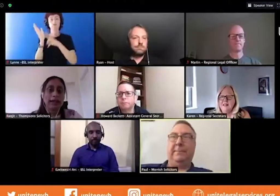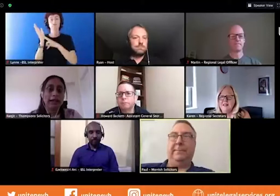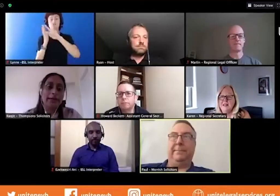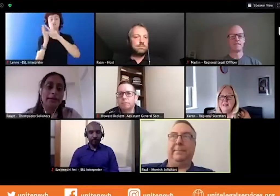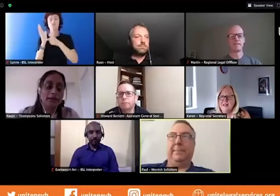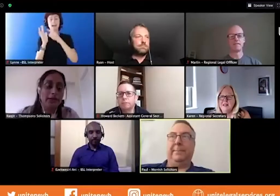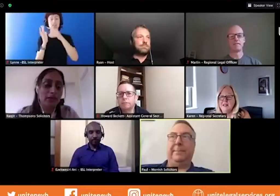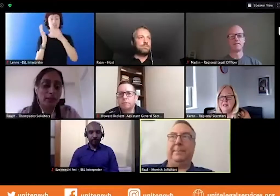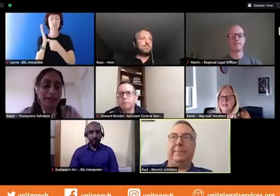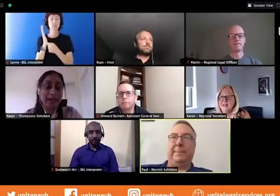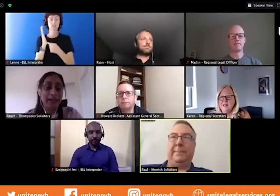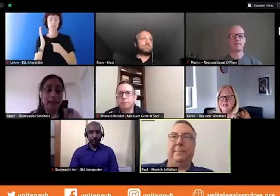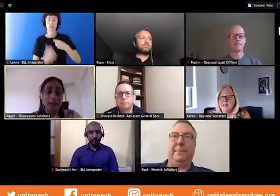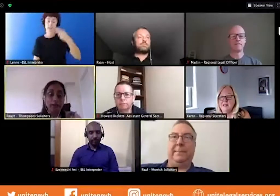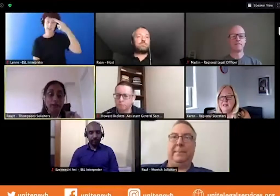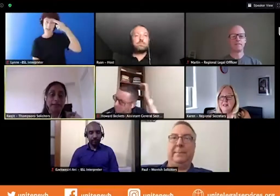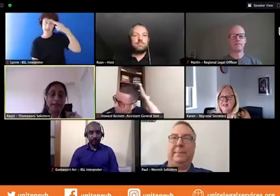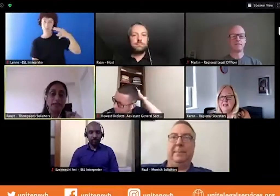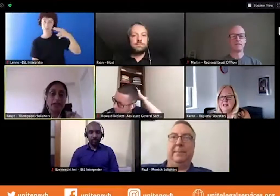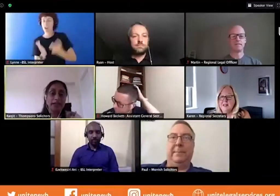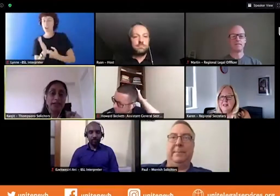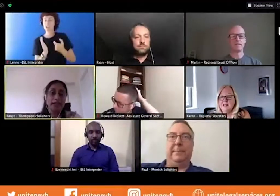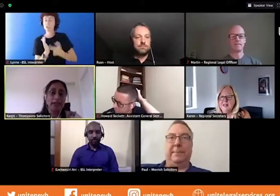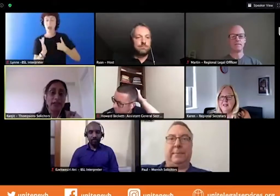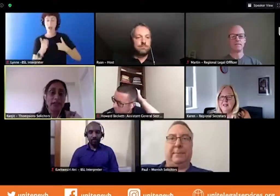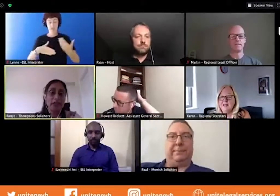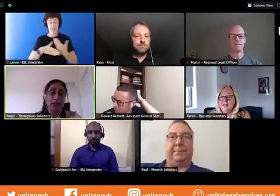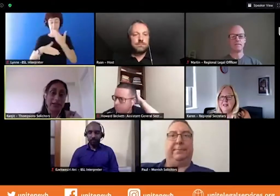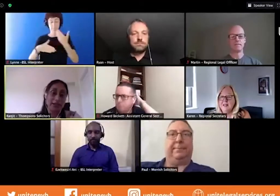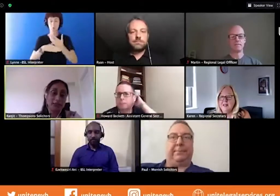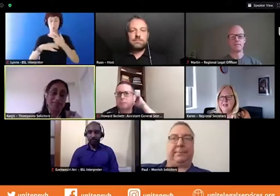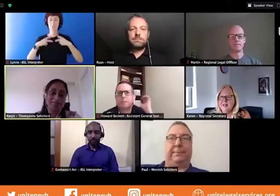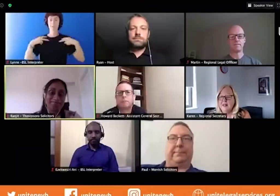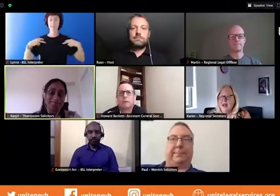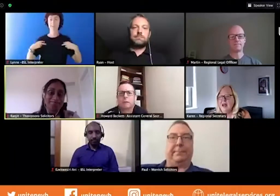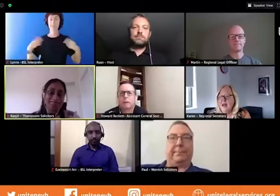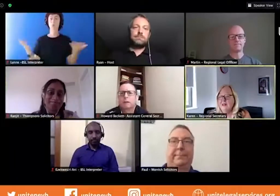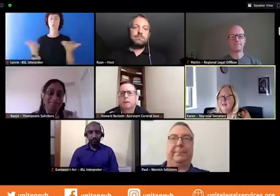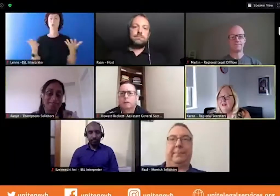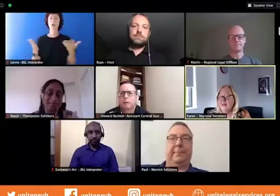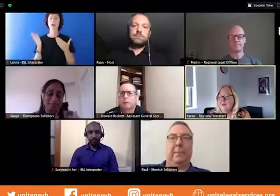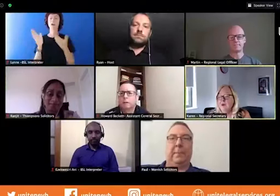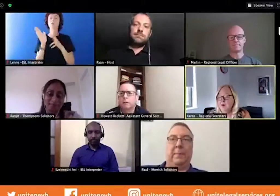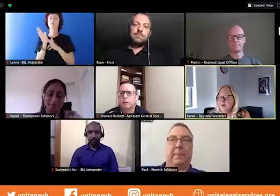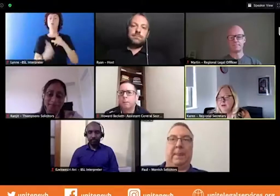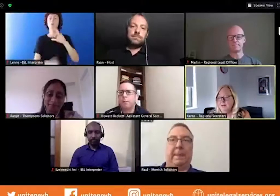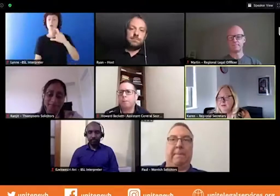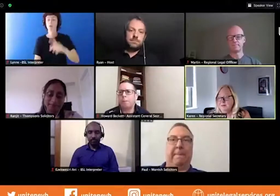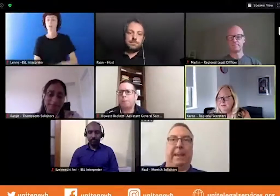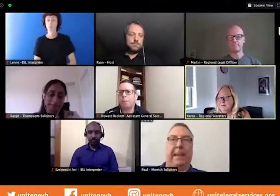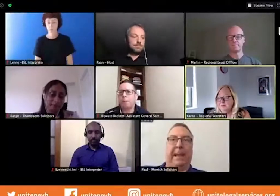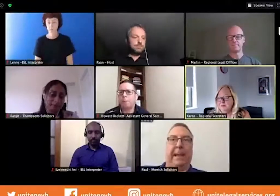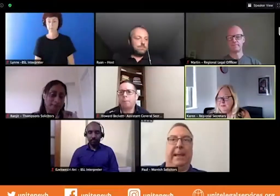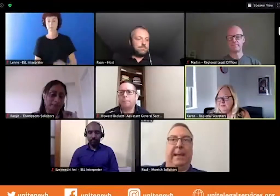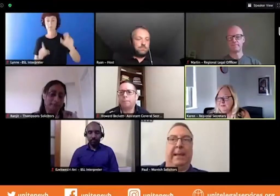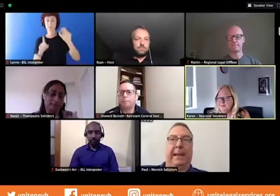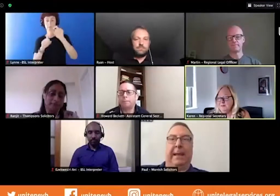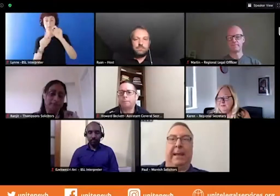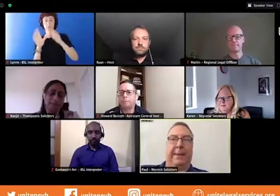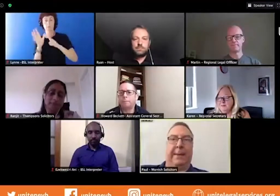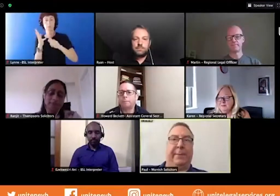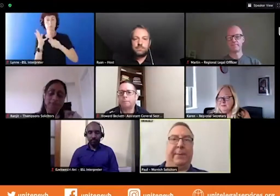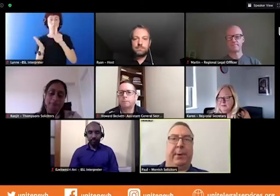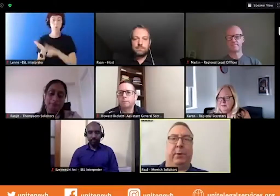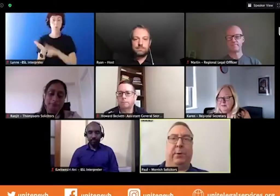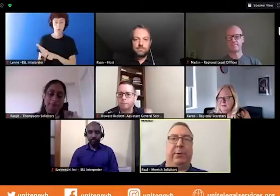Hi, my name's Ranjit O'Mahony. I'm an employment solicitor here in Newcastle. And Paul? Hi,